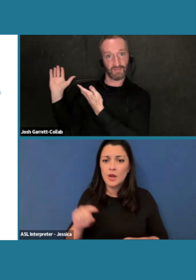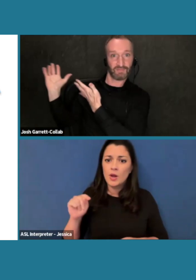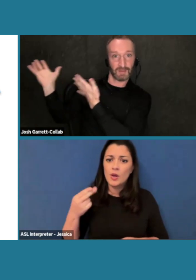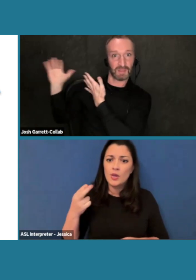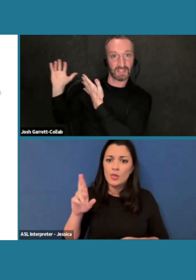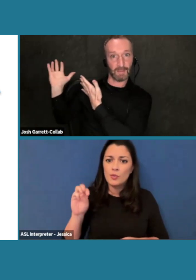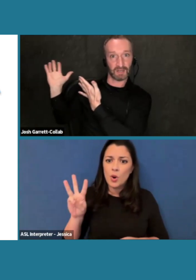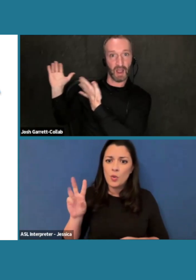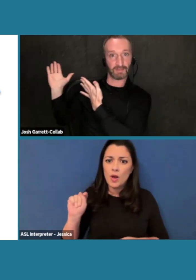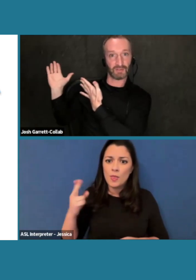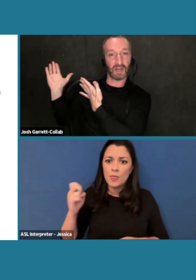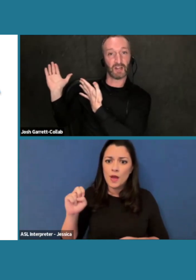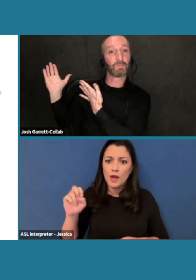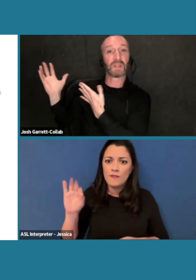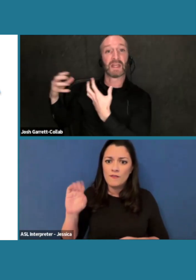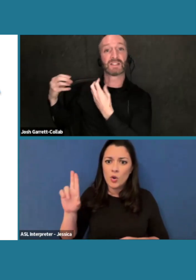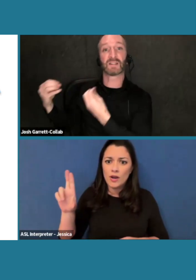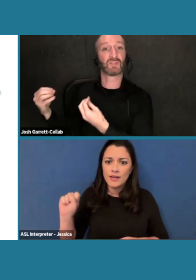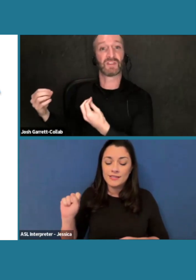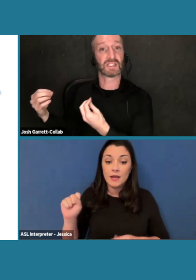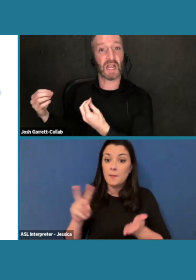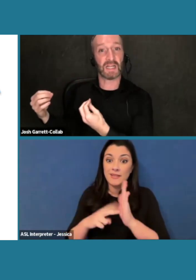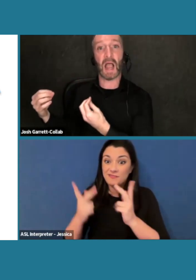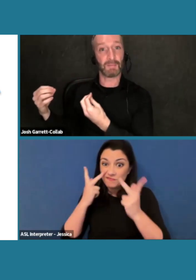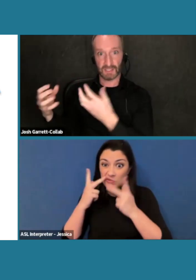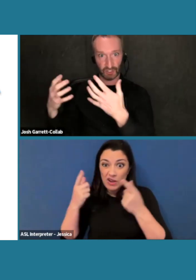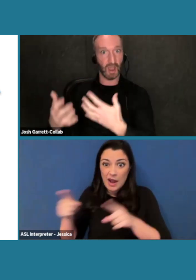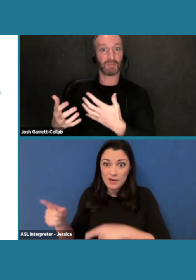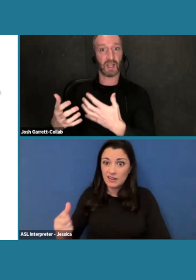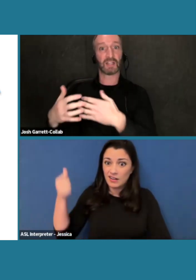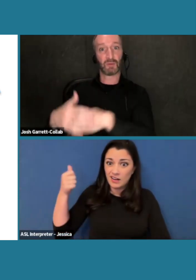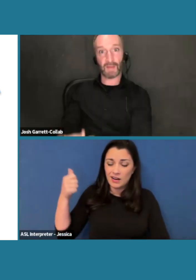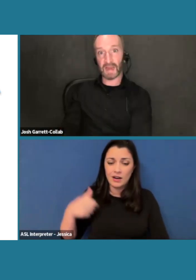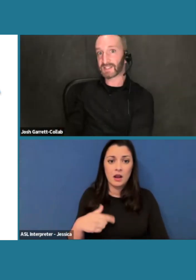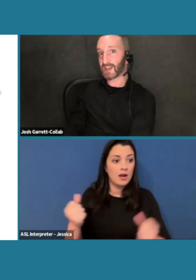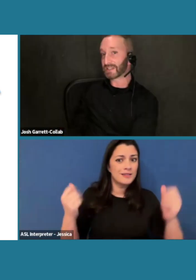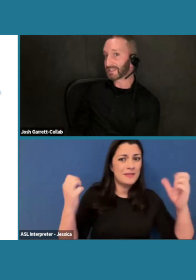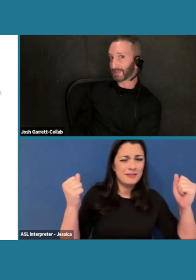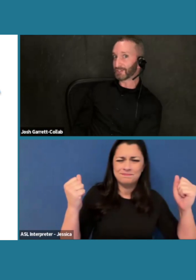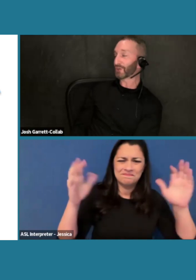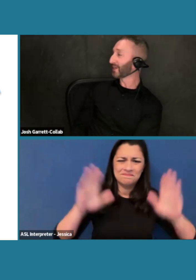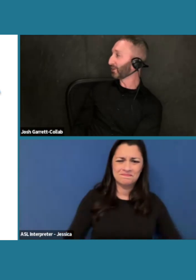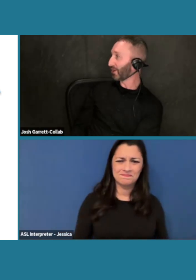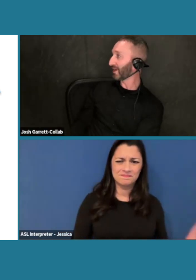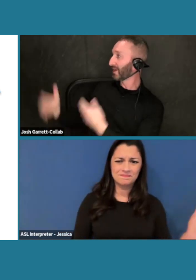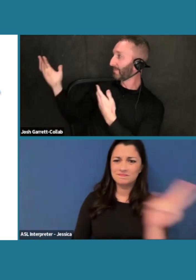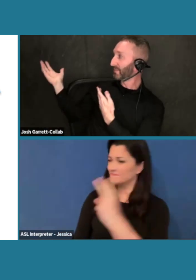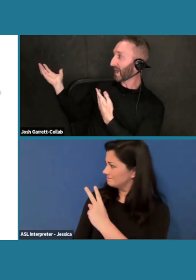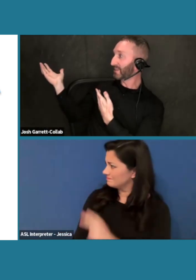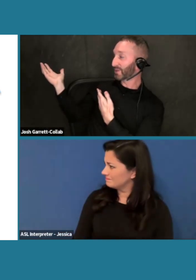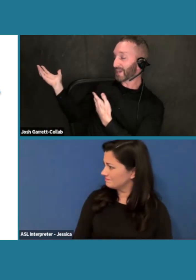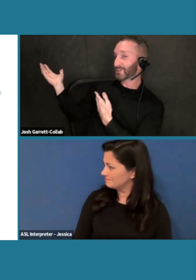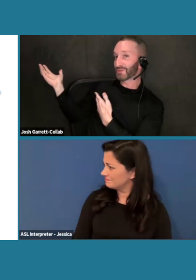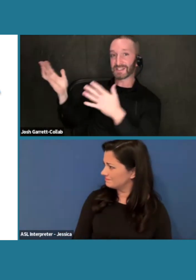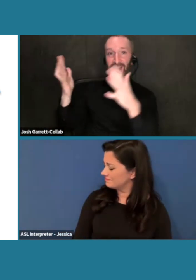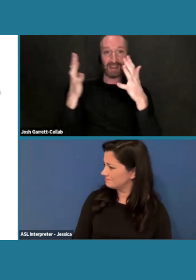if something is happening behind me right here, instead of even signing, I may stop signing, put my hands down, and simply turn and look.